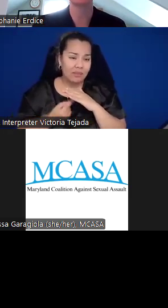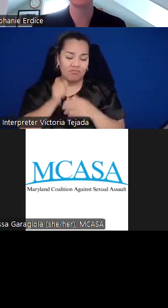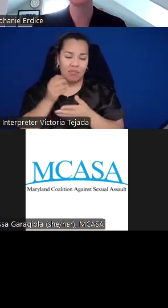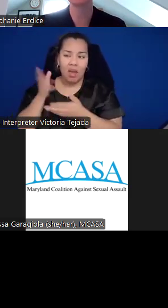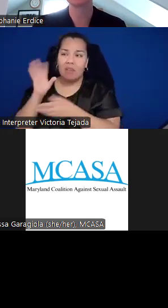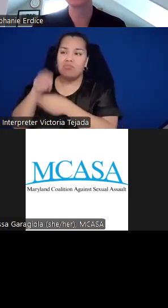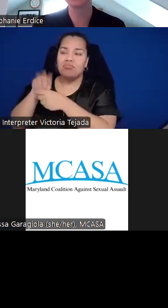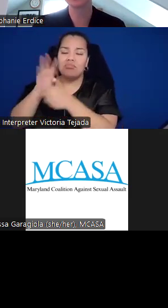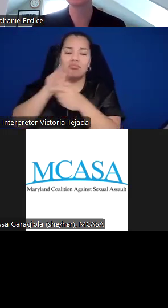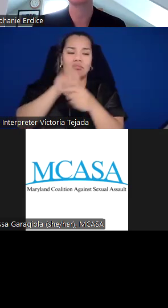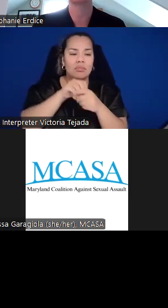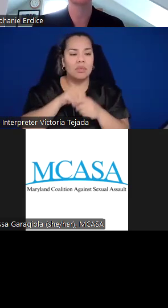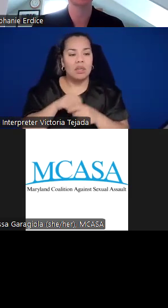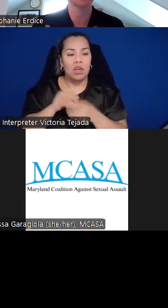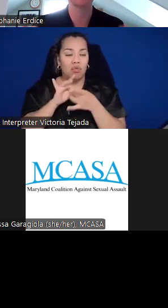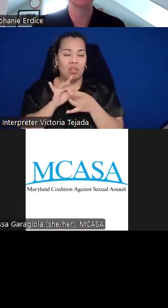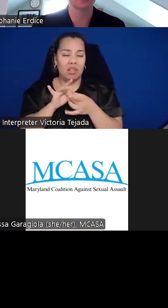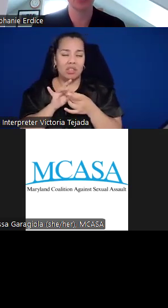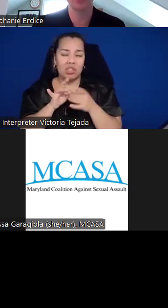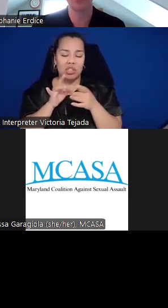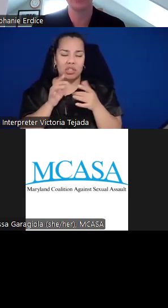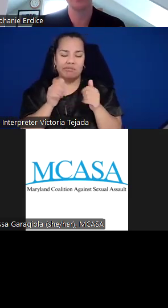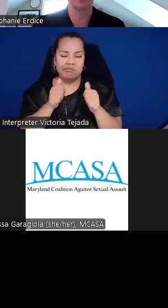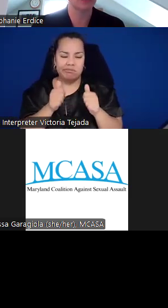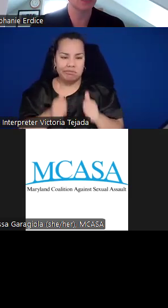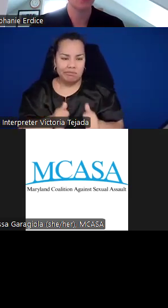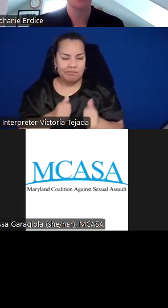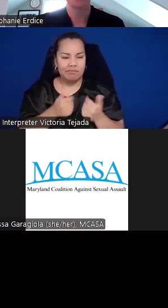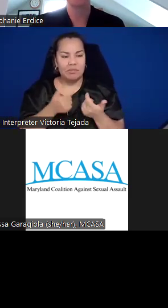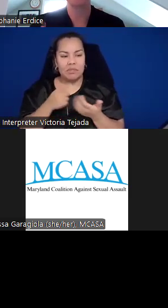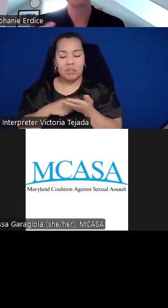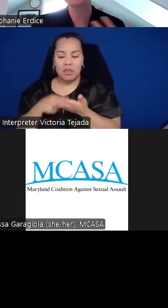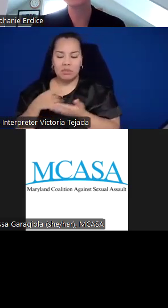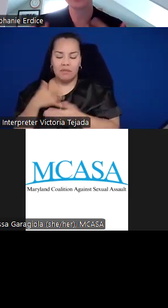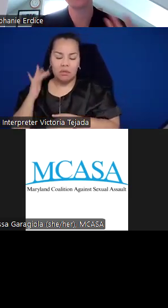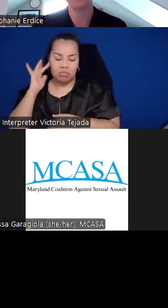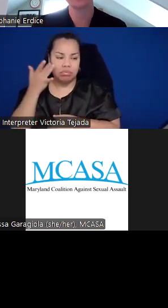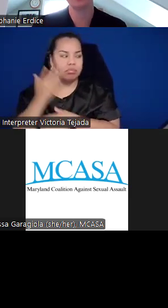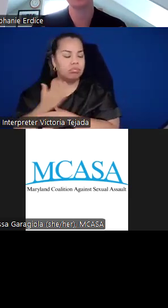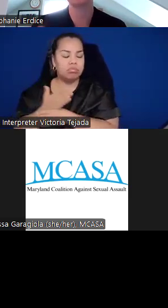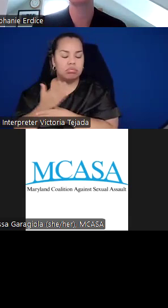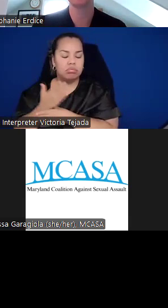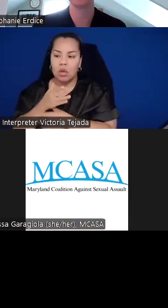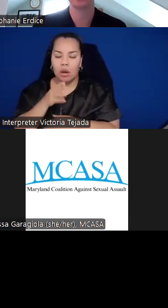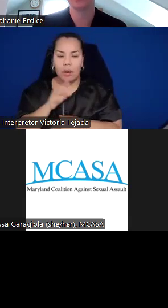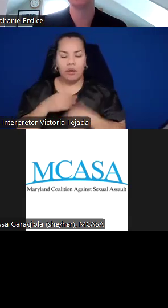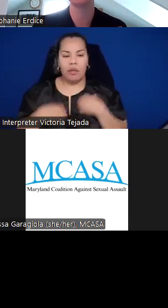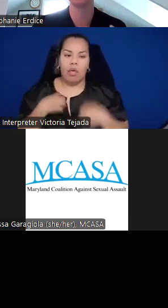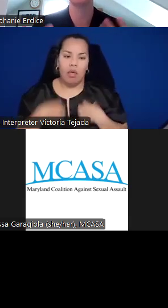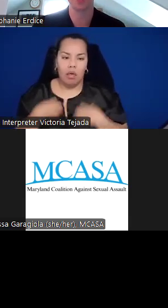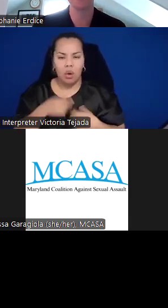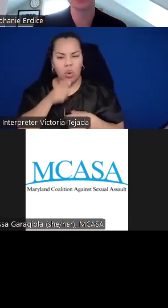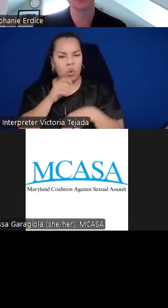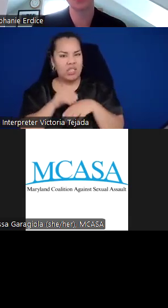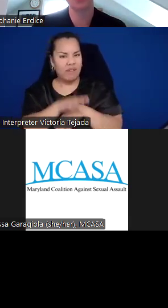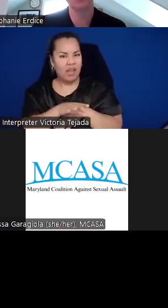some damage to relationships. Like someone talked about being irritable and moody. Well, who does that affect but the people in your life?